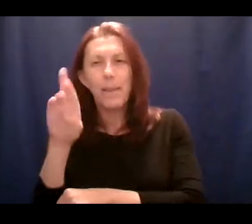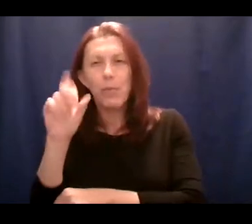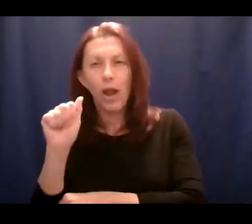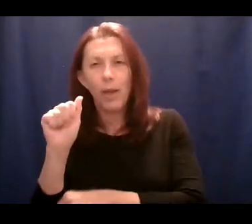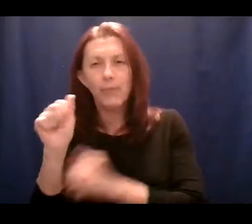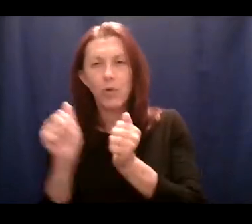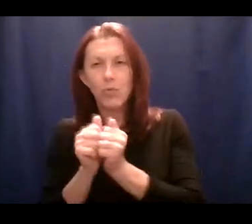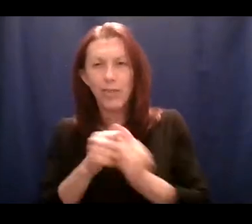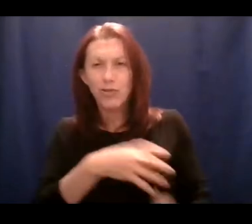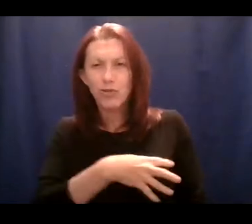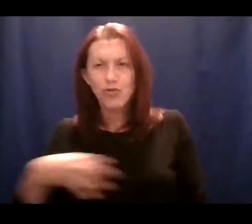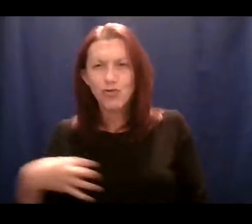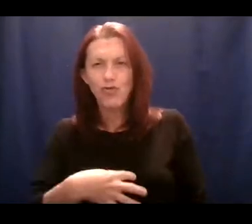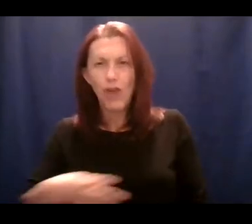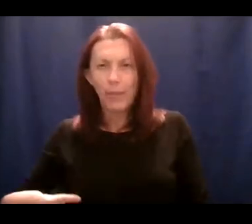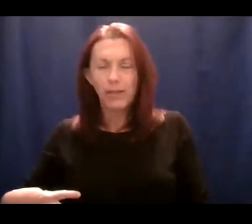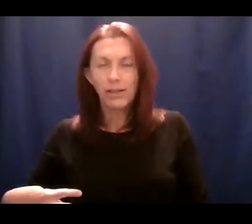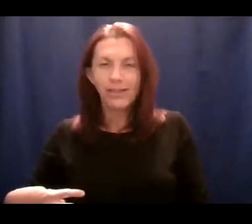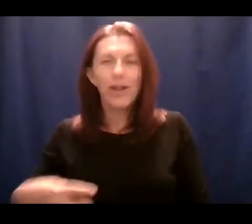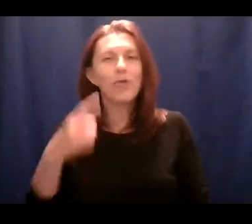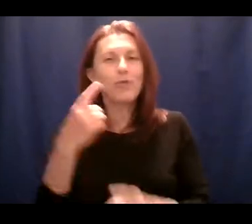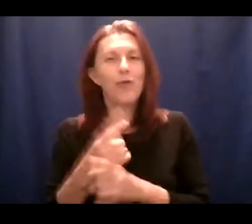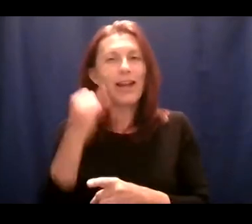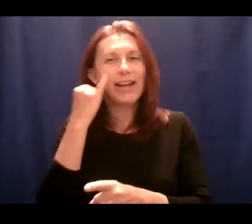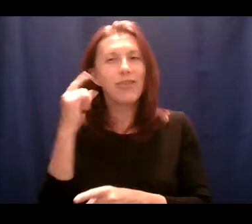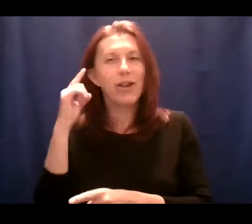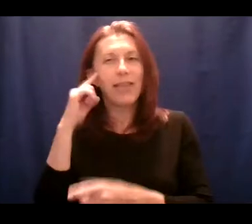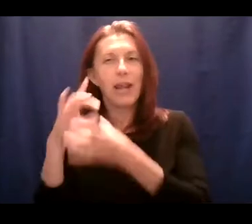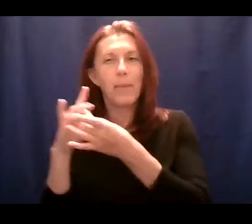right when you were thinking about a baby zebra shark. Baby zebra sharks